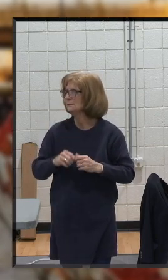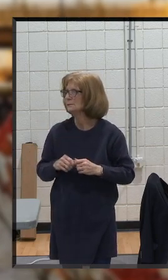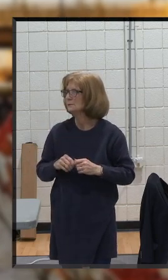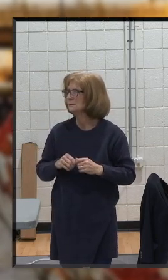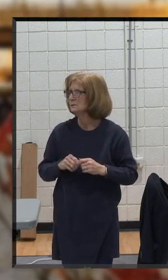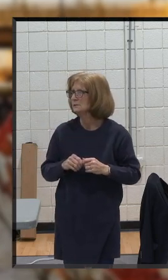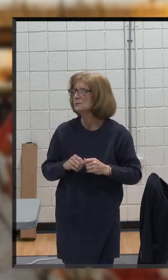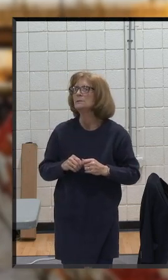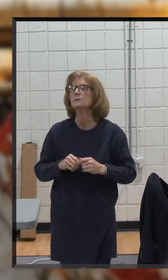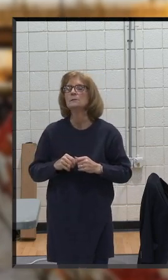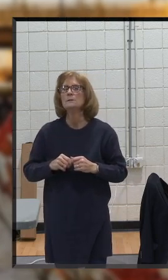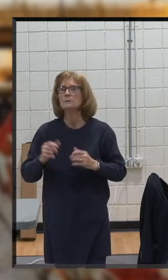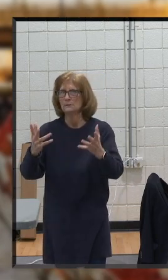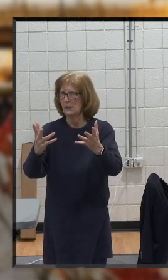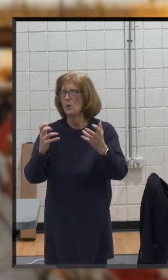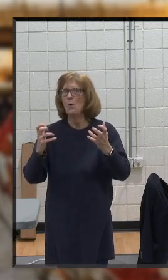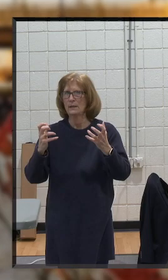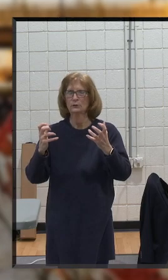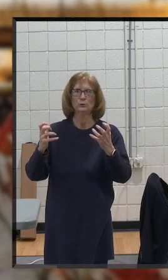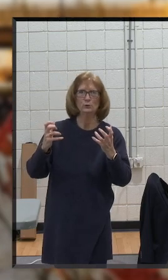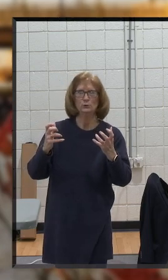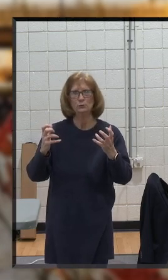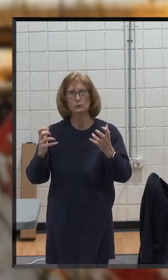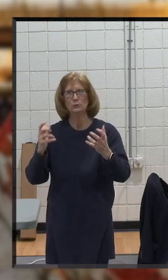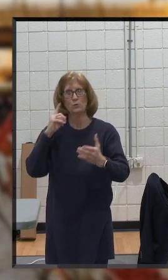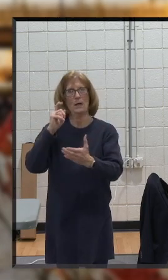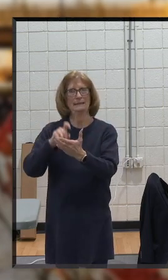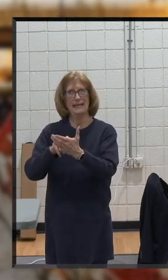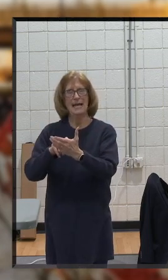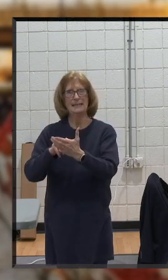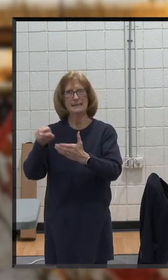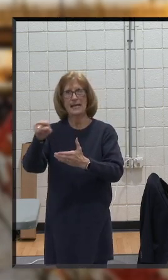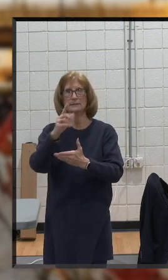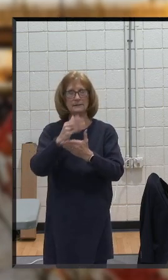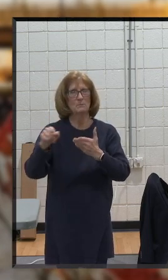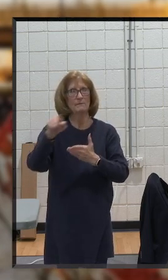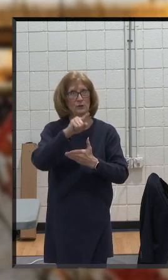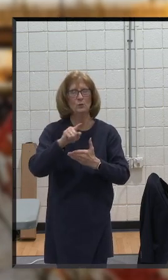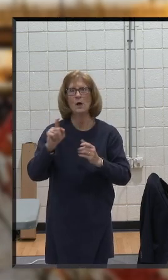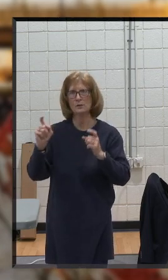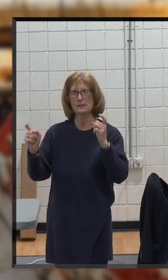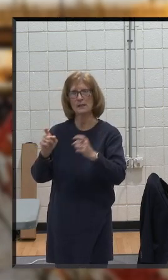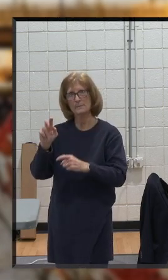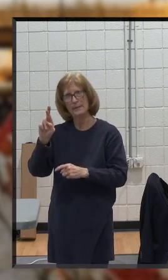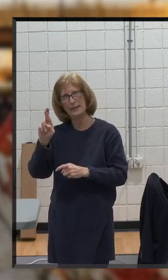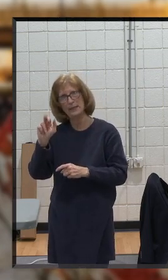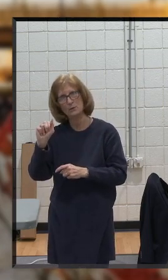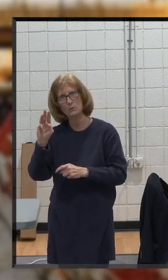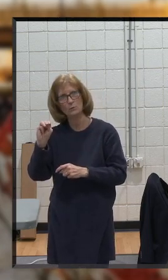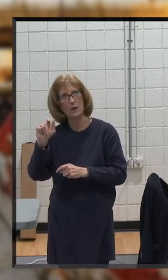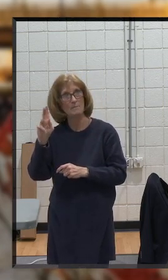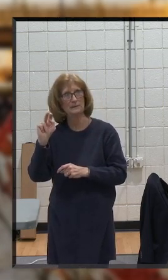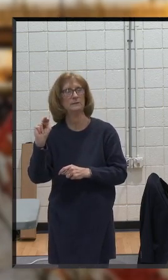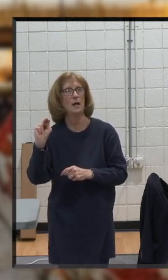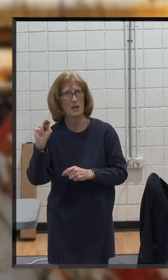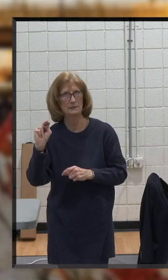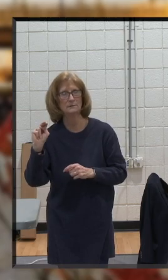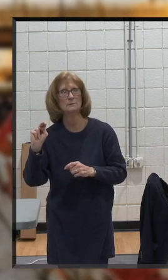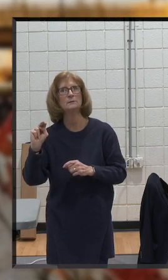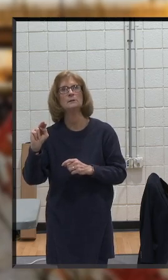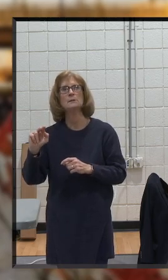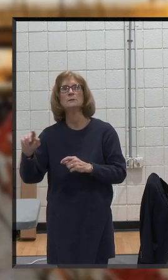cognizant of folks who may be celebrating Ramadan, which folks will be fasting